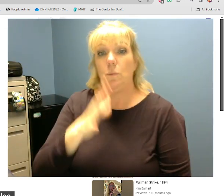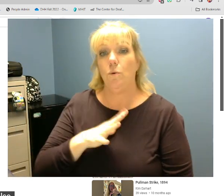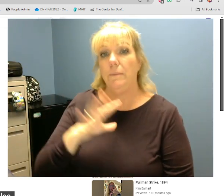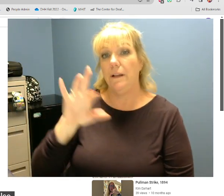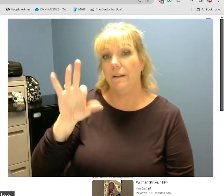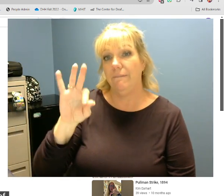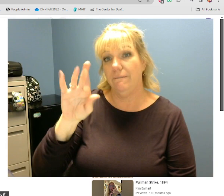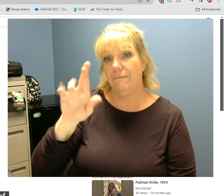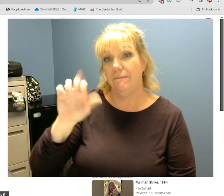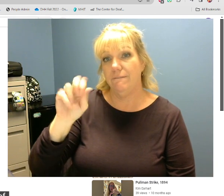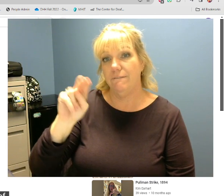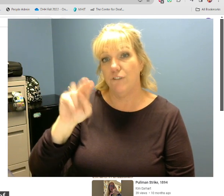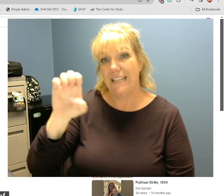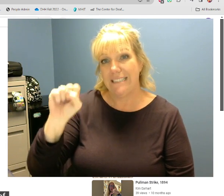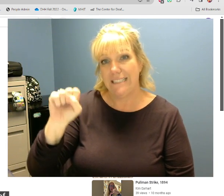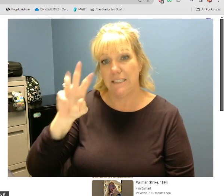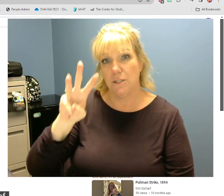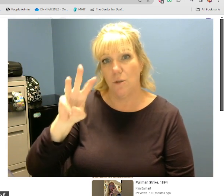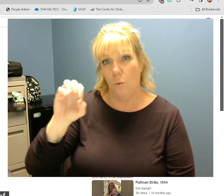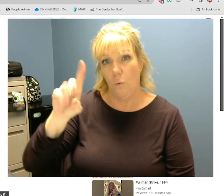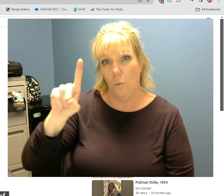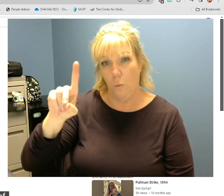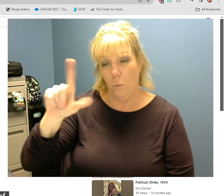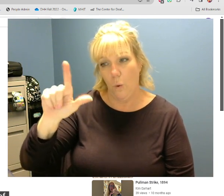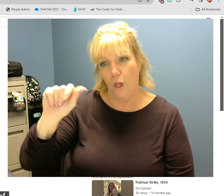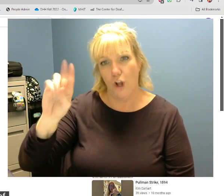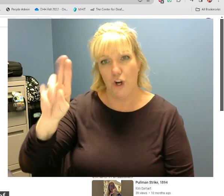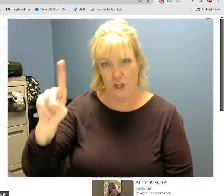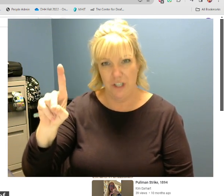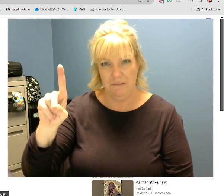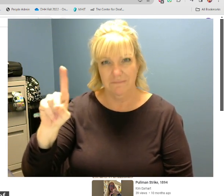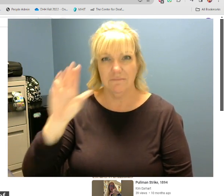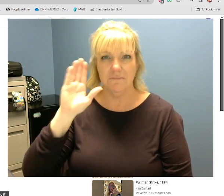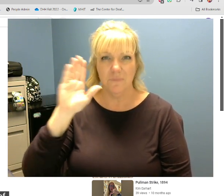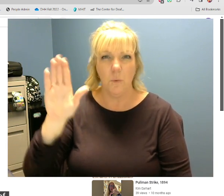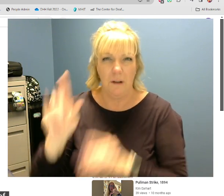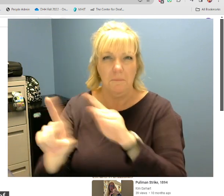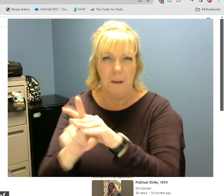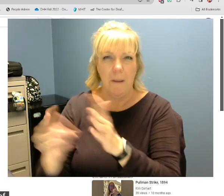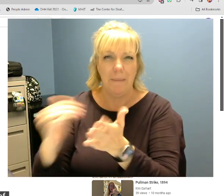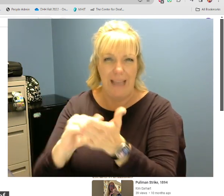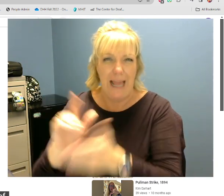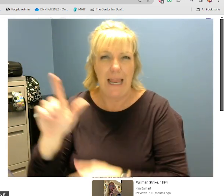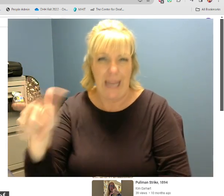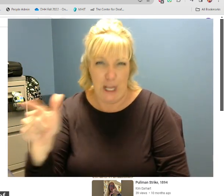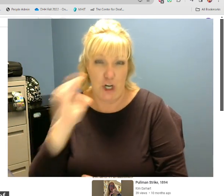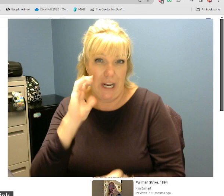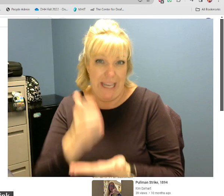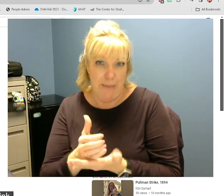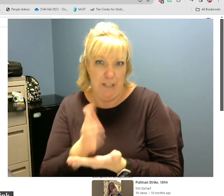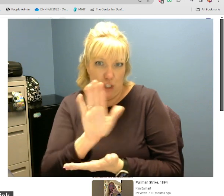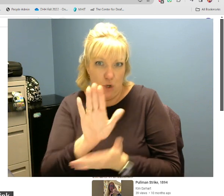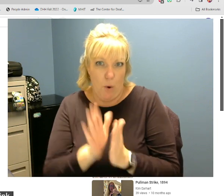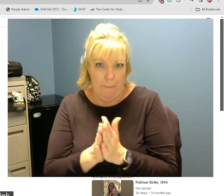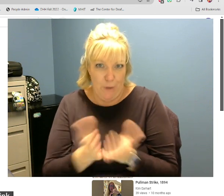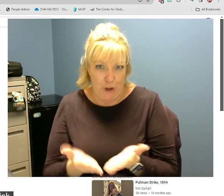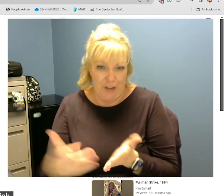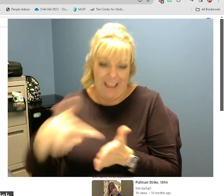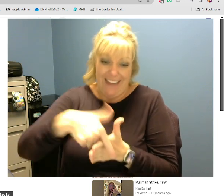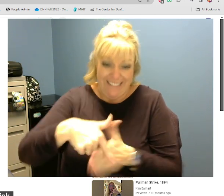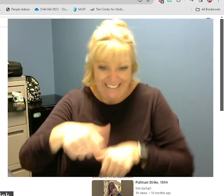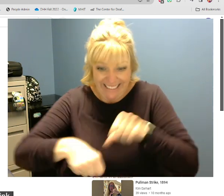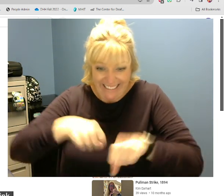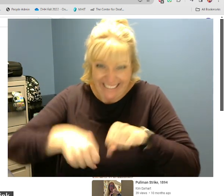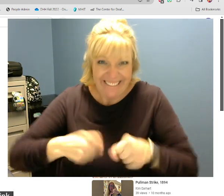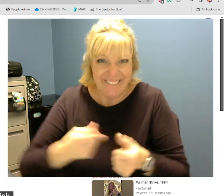Willard, who you're going to meet later in the module. There's an image of Frances Willard in your text trying to ride a bicycle for the first time.